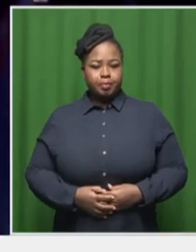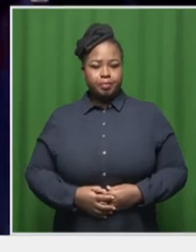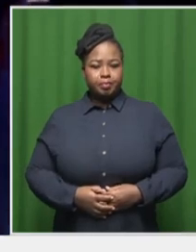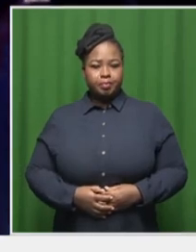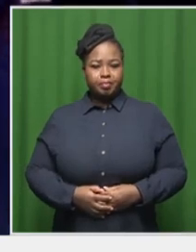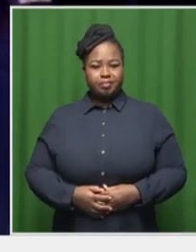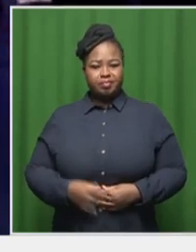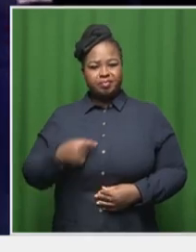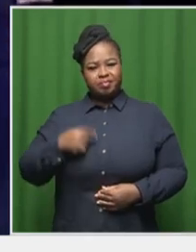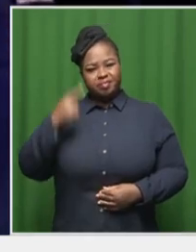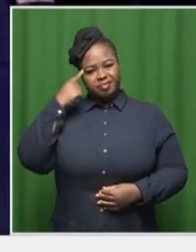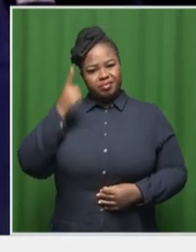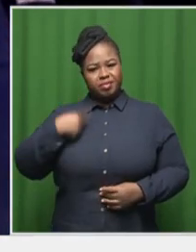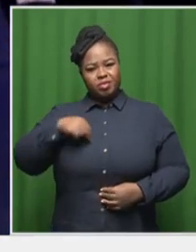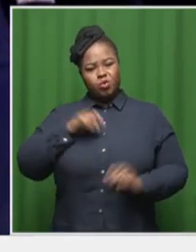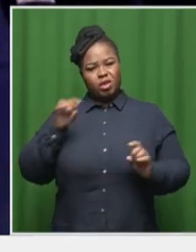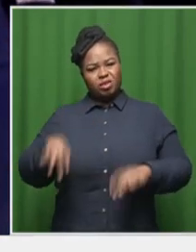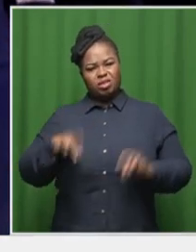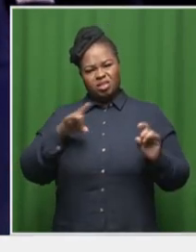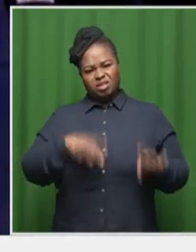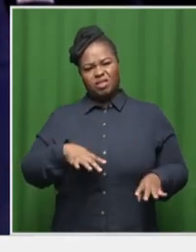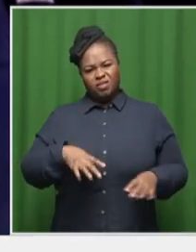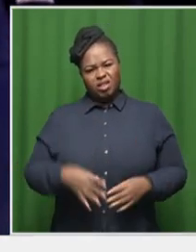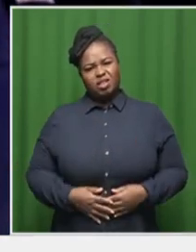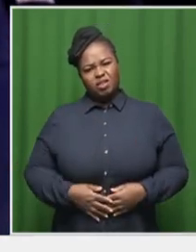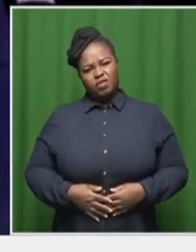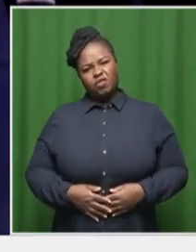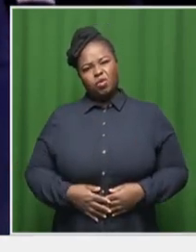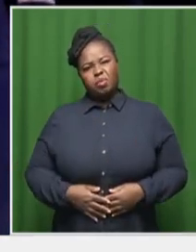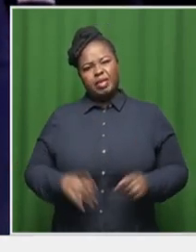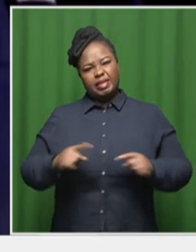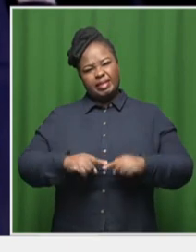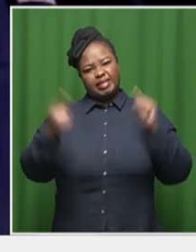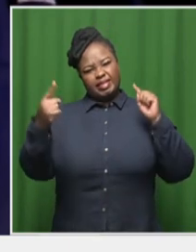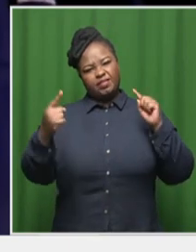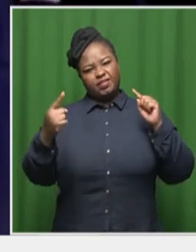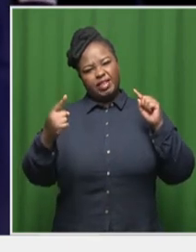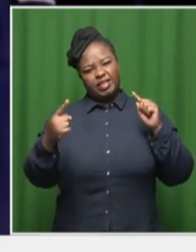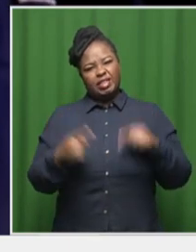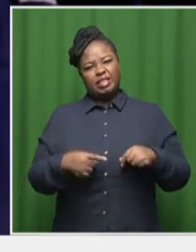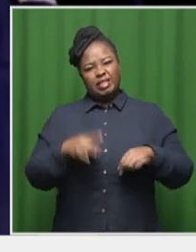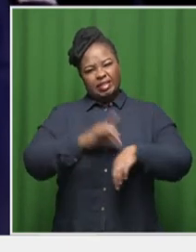I think we are suffering from a different kind of COVID as a country.